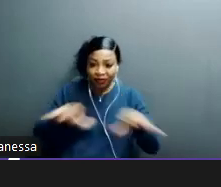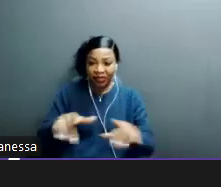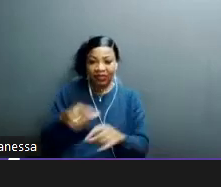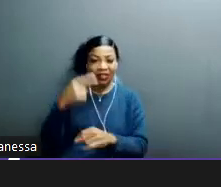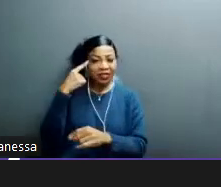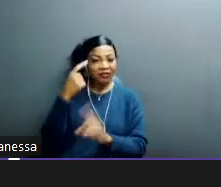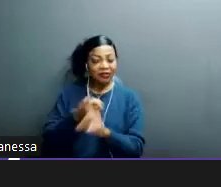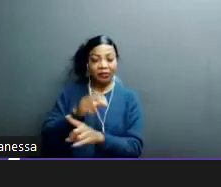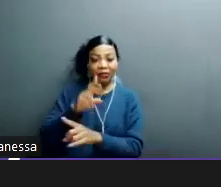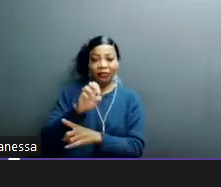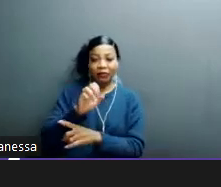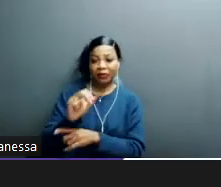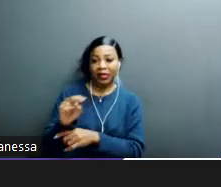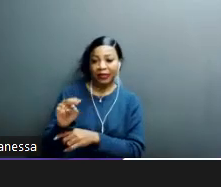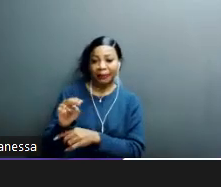brands